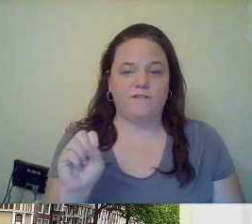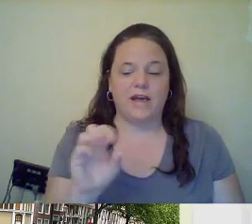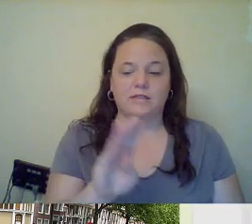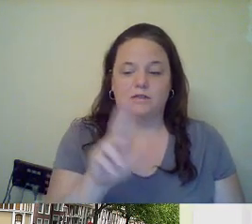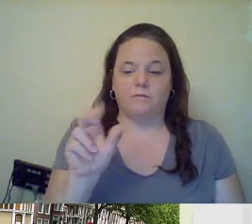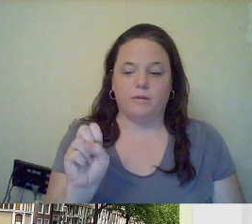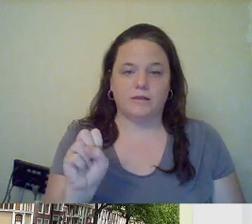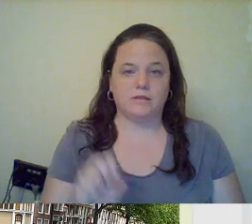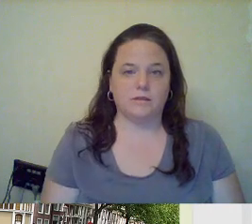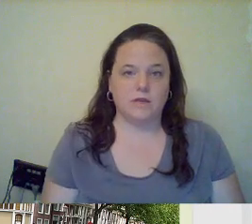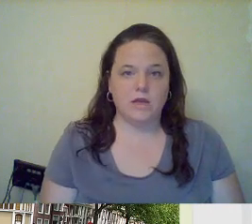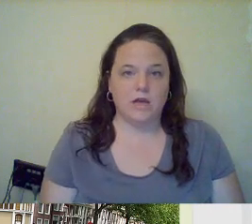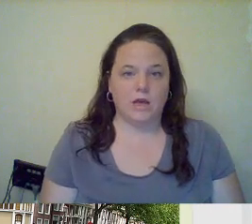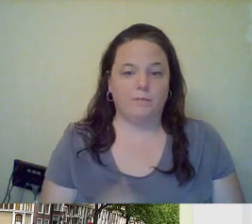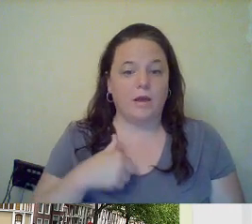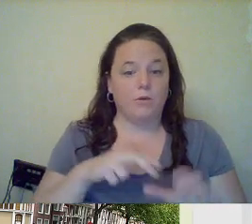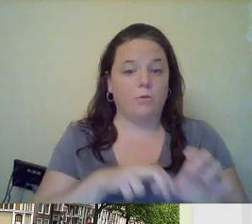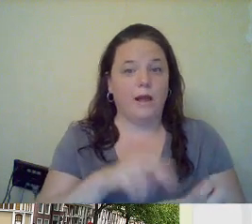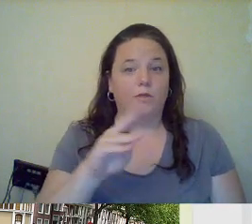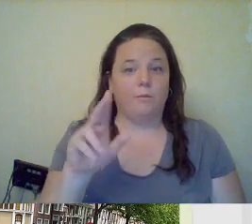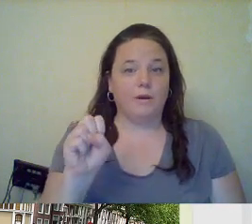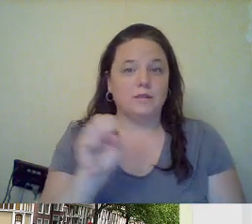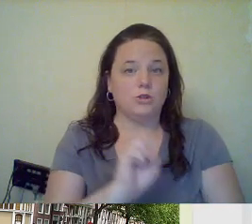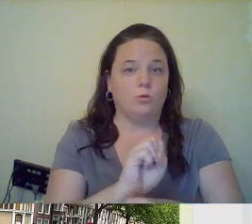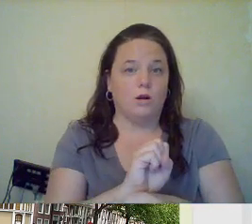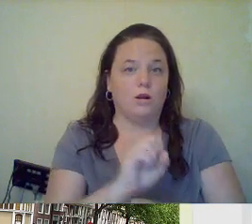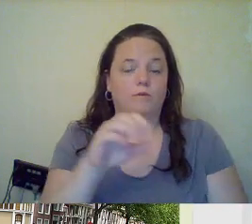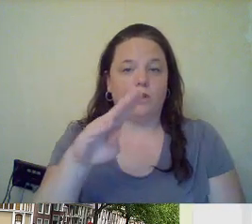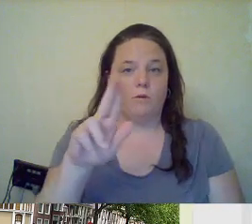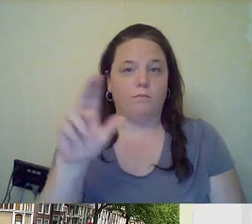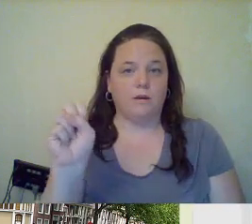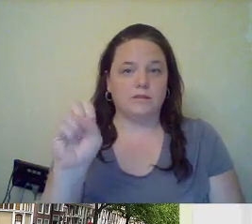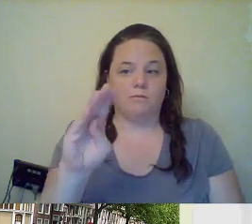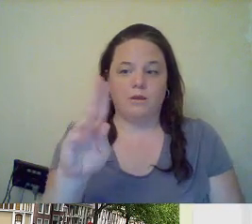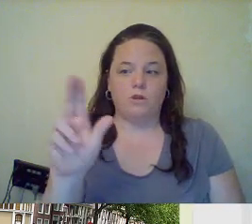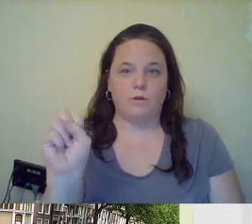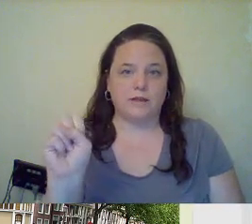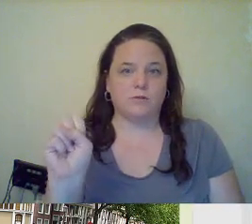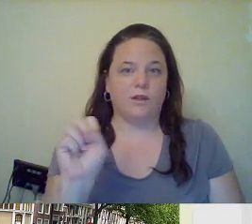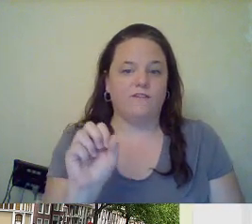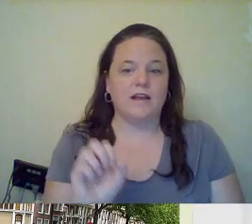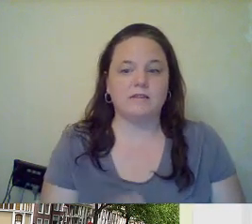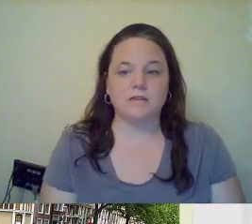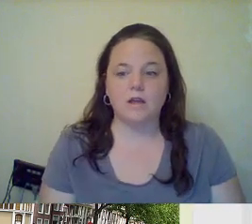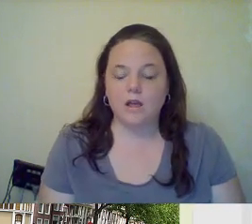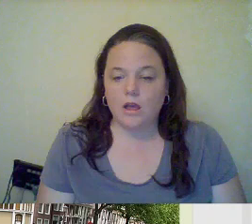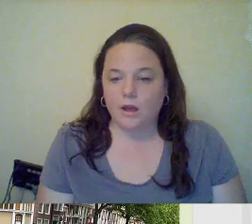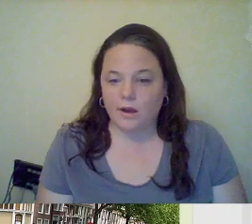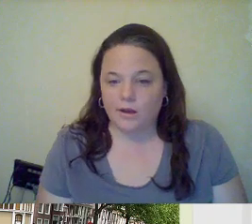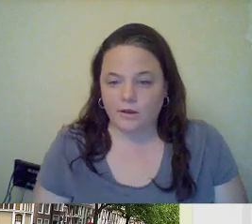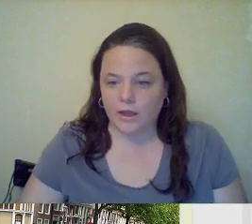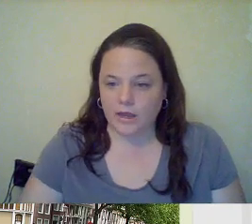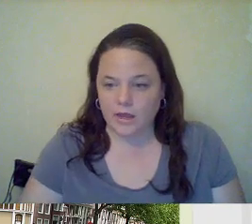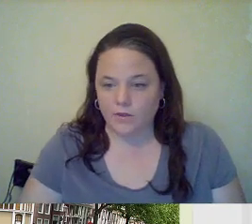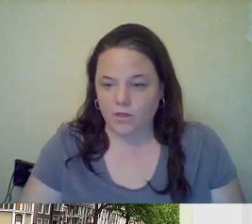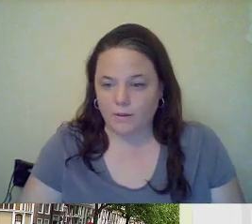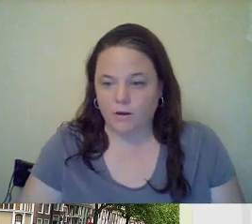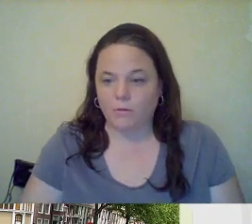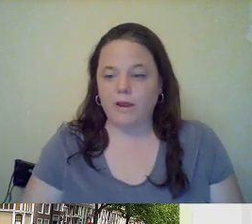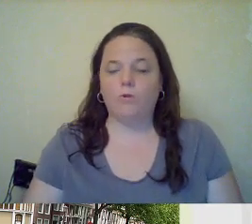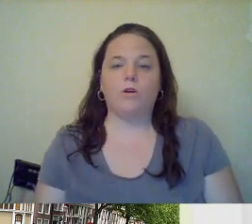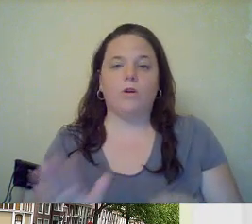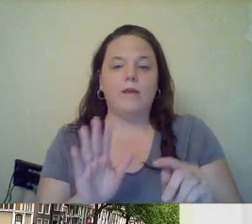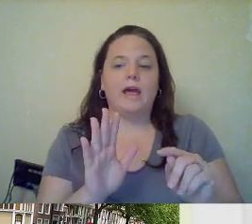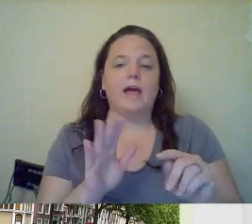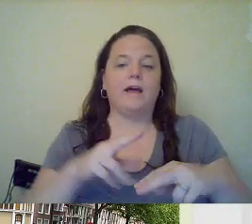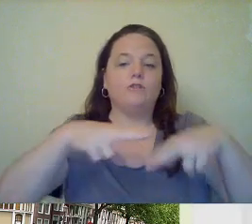it's kind of a fast bus. I'm going to ride the bus to work. You know, bus, B-U-S, really fast. Okay, and then the bottom